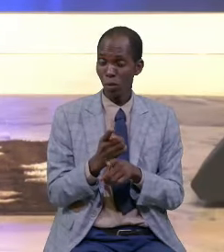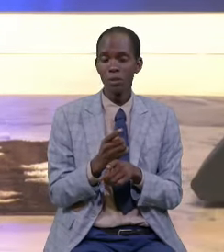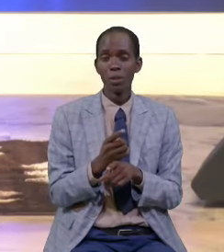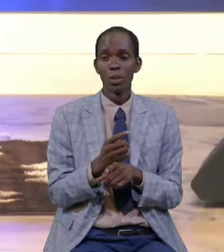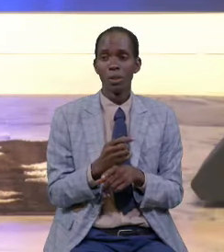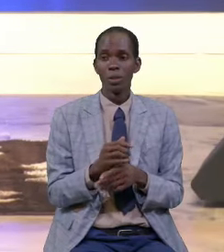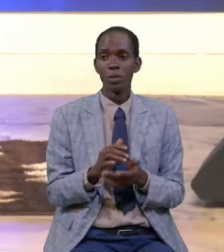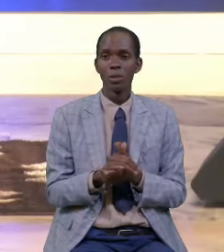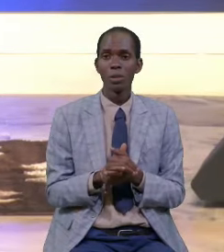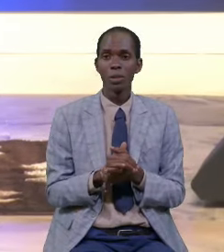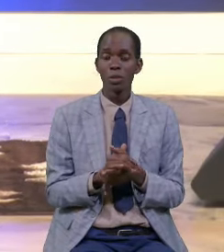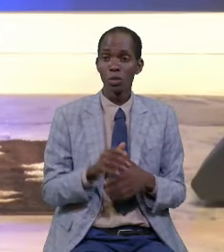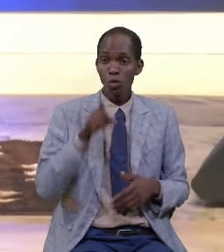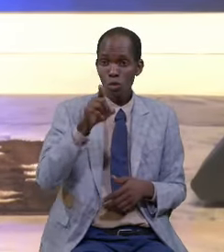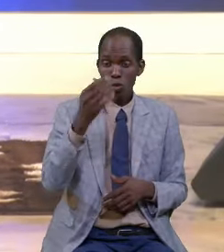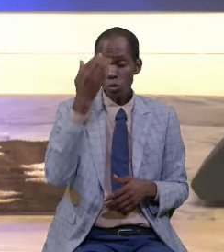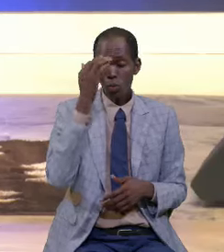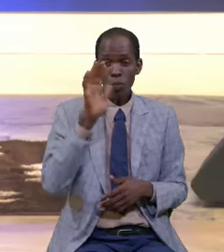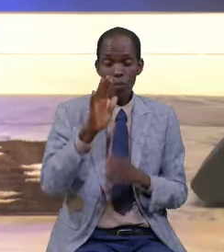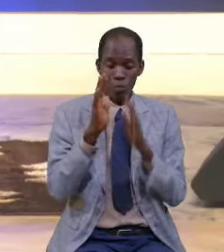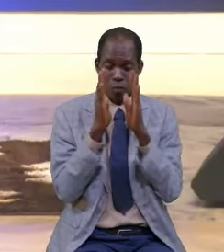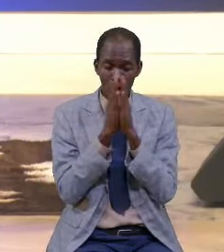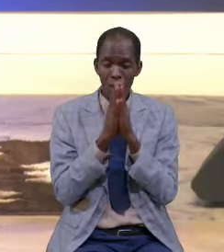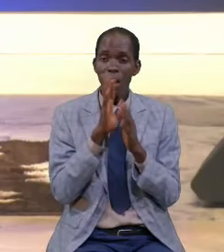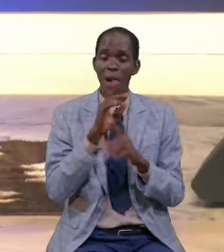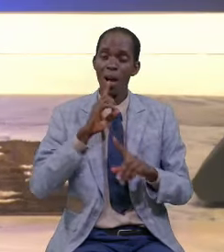You know your prayers are answered tonight.